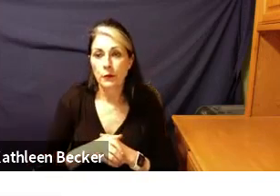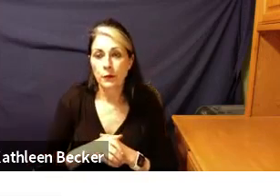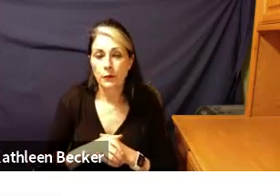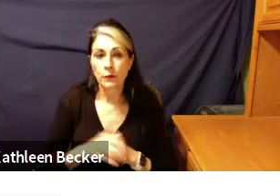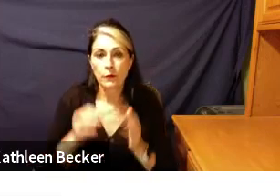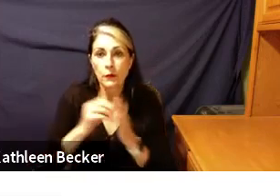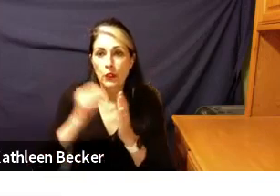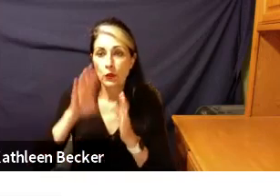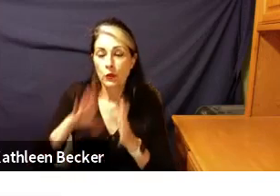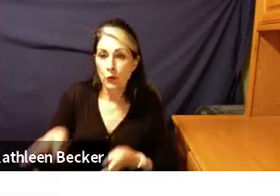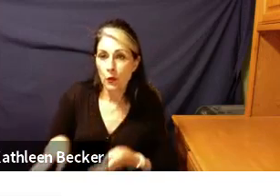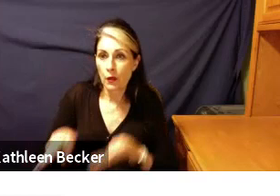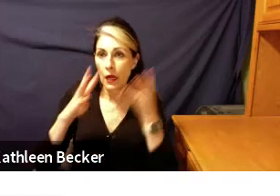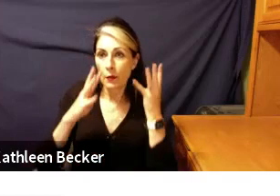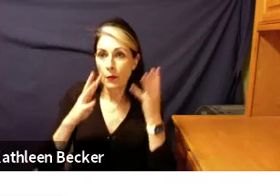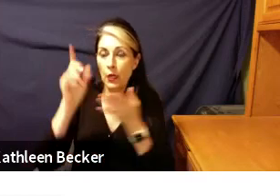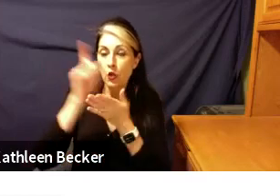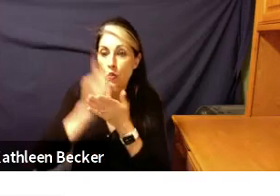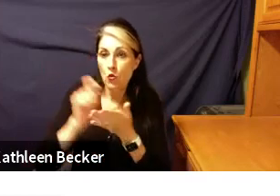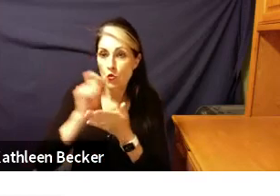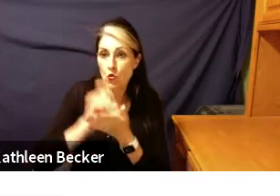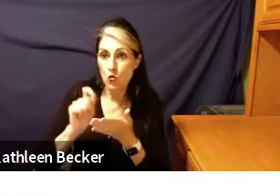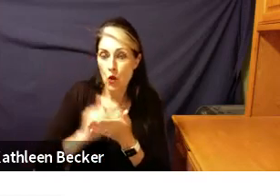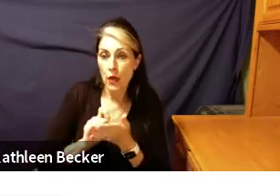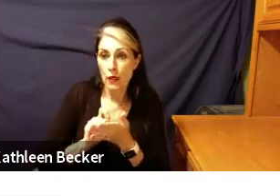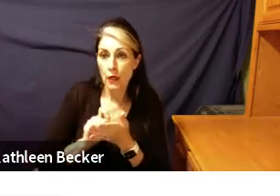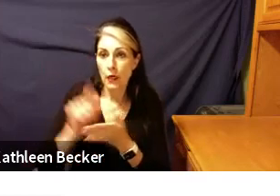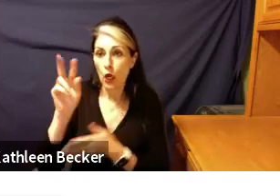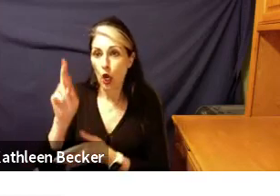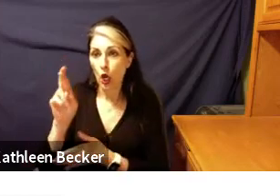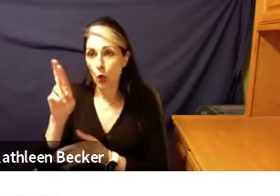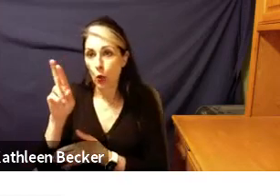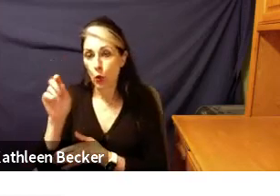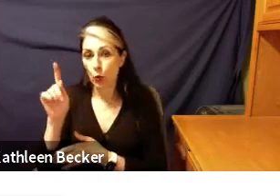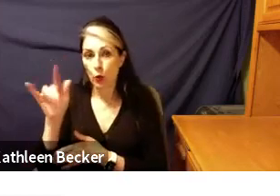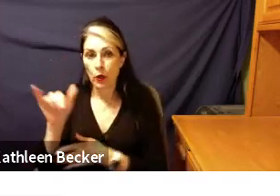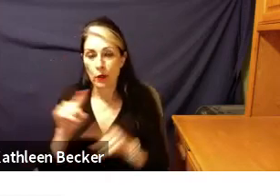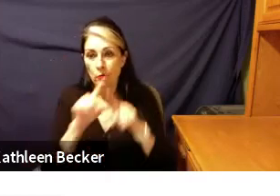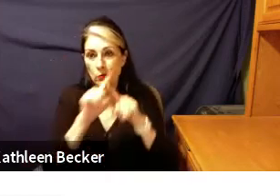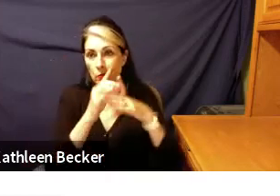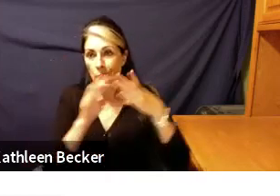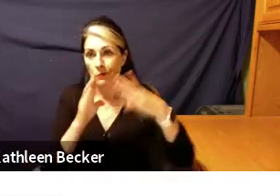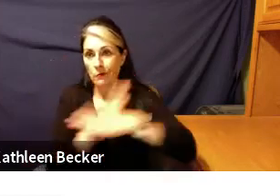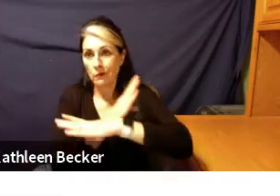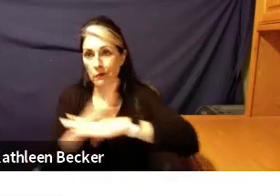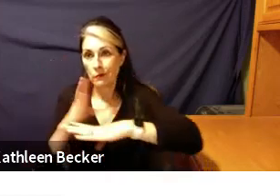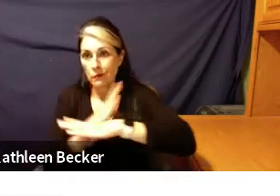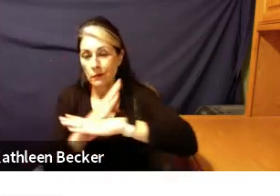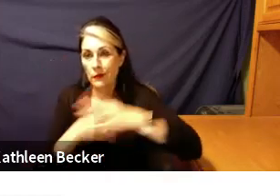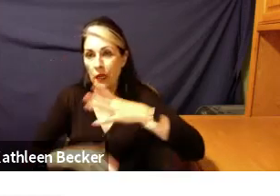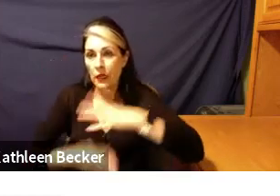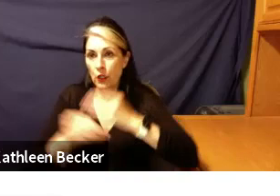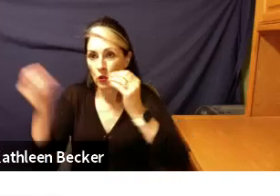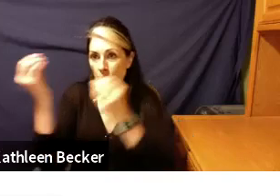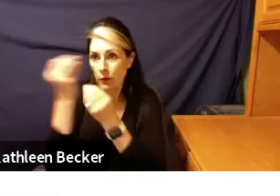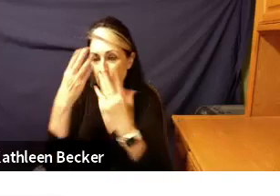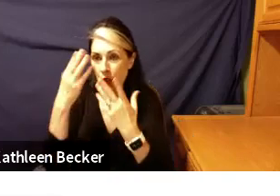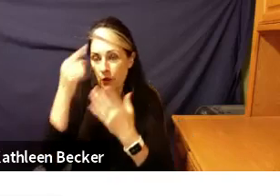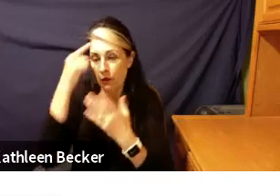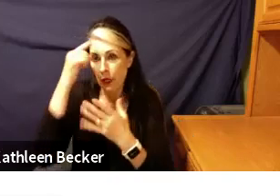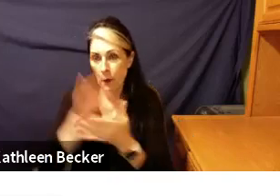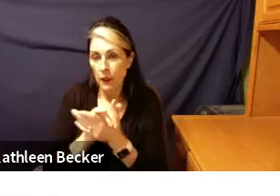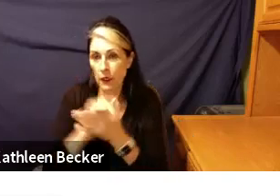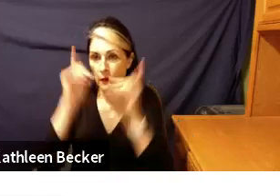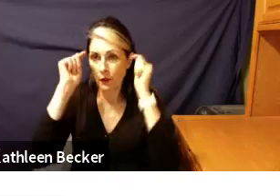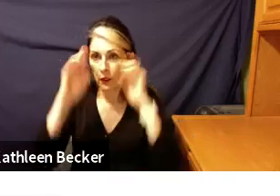Students will upload their writing, the rubric, and any additional information that they believe the tutor can